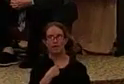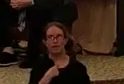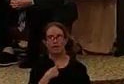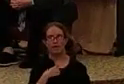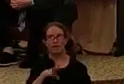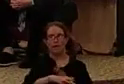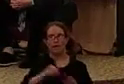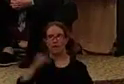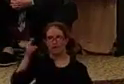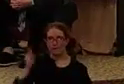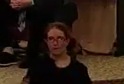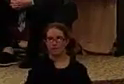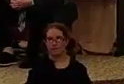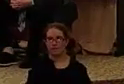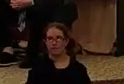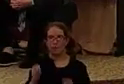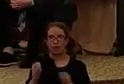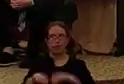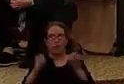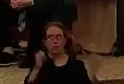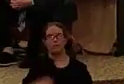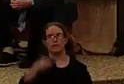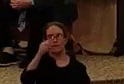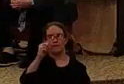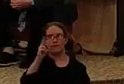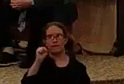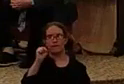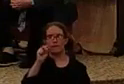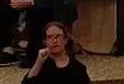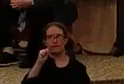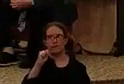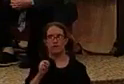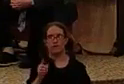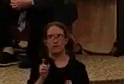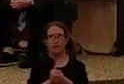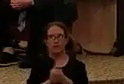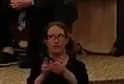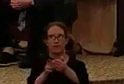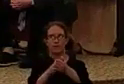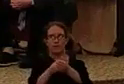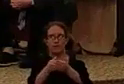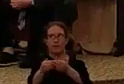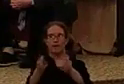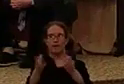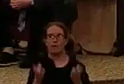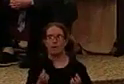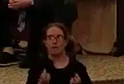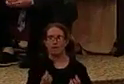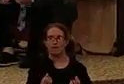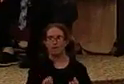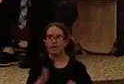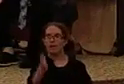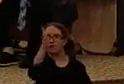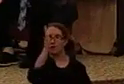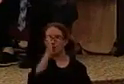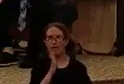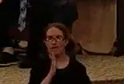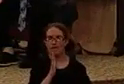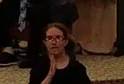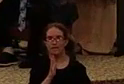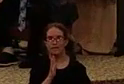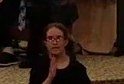I got out of high school, I could move to Houston. I could become the commercial artist I wanted to be. Oh, but God,